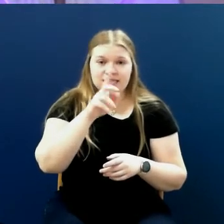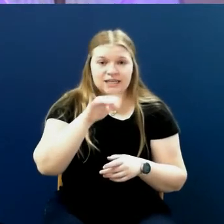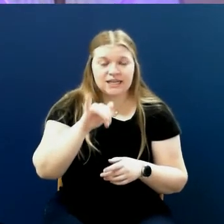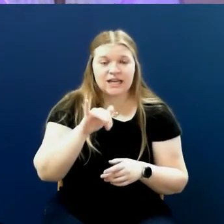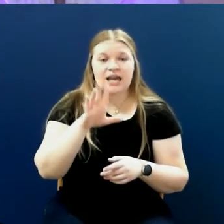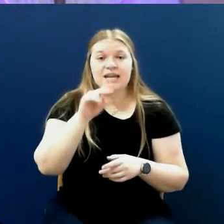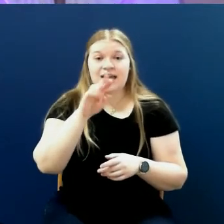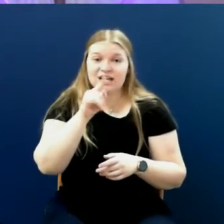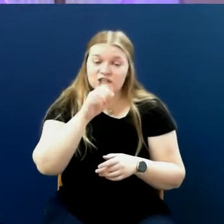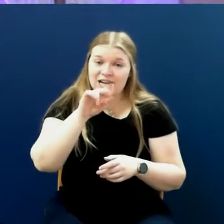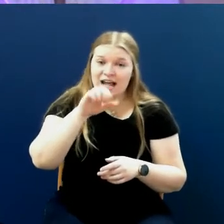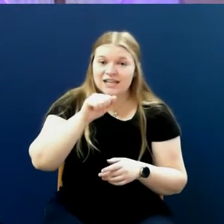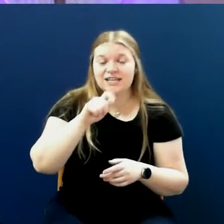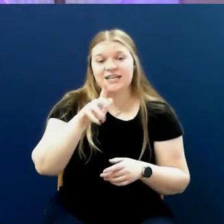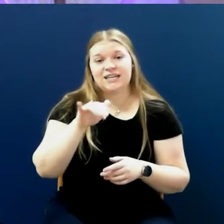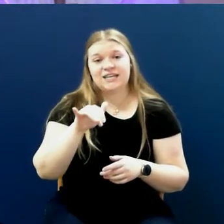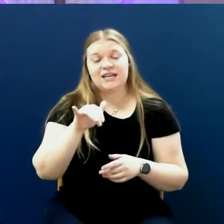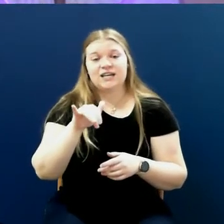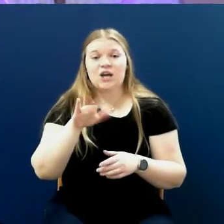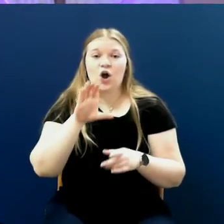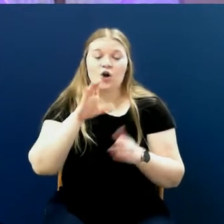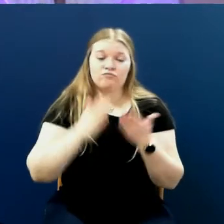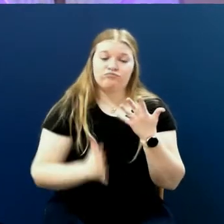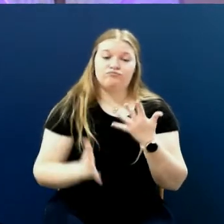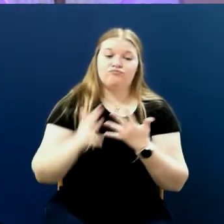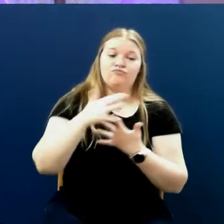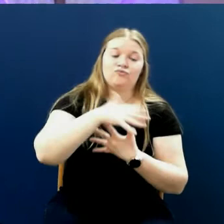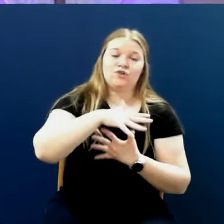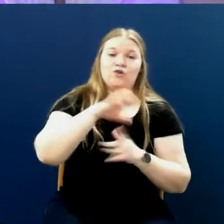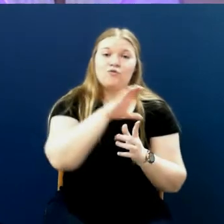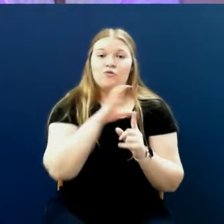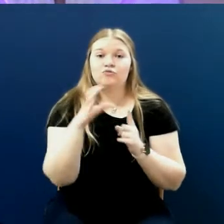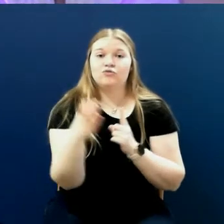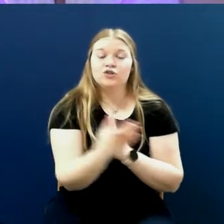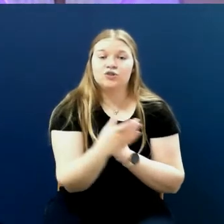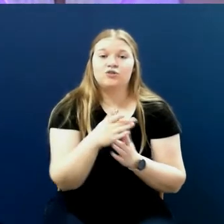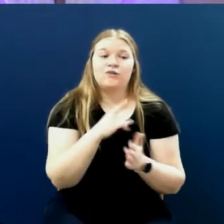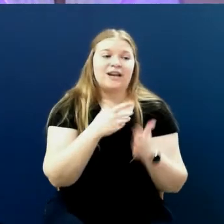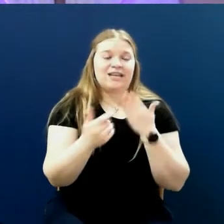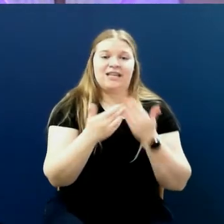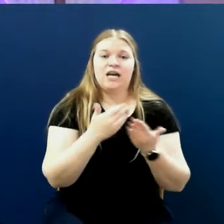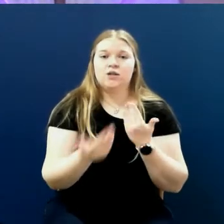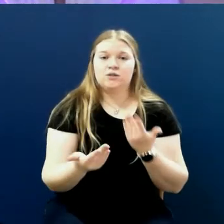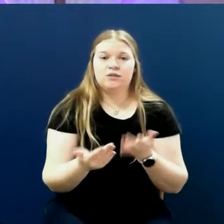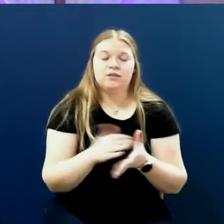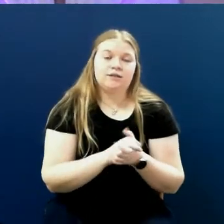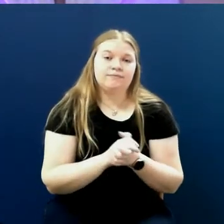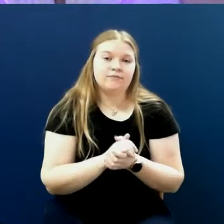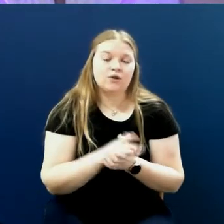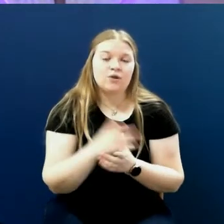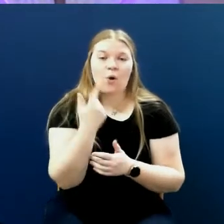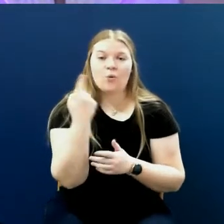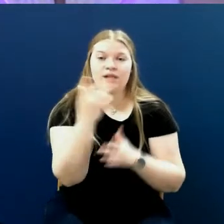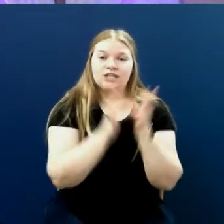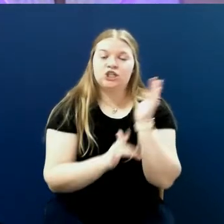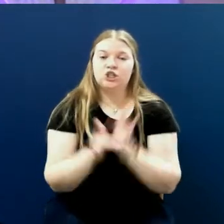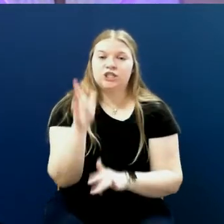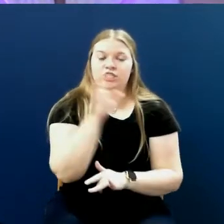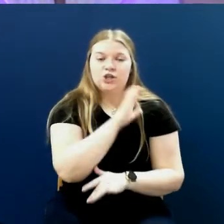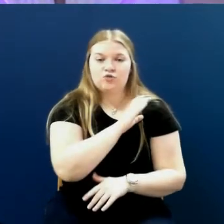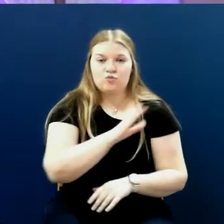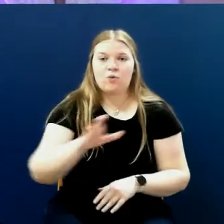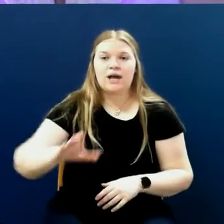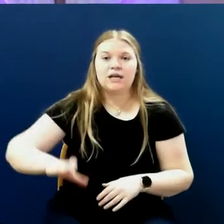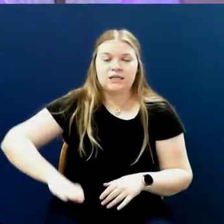our nationality, our class, our culture, or anything else. Only Jesus